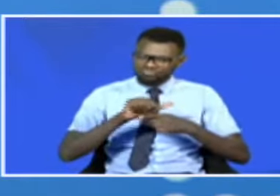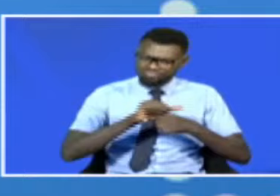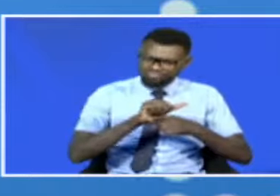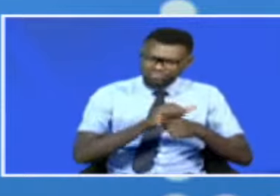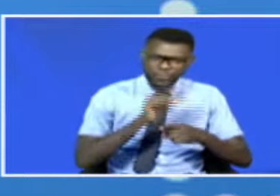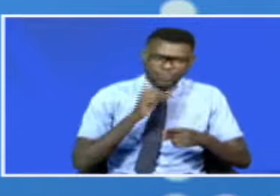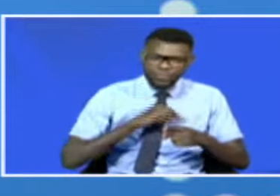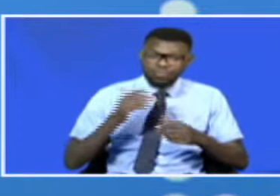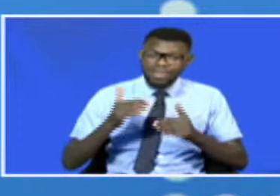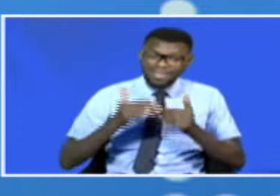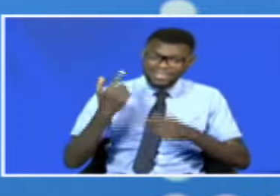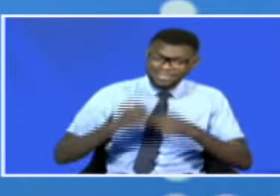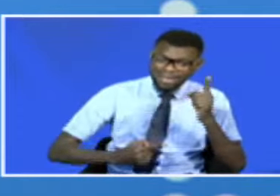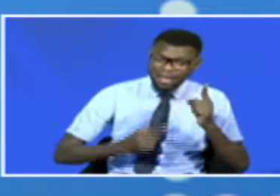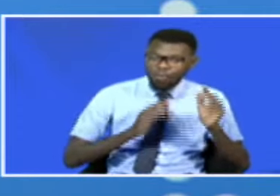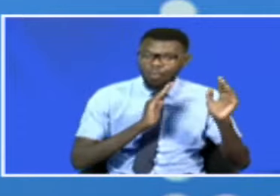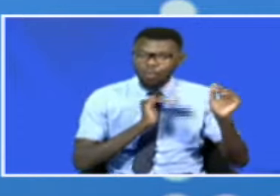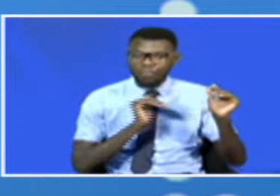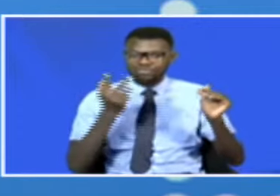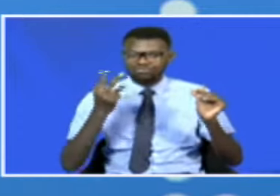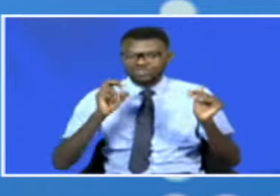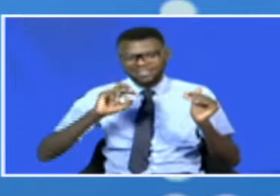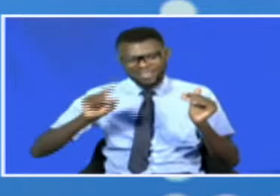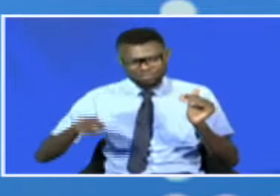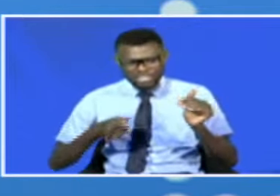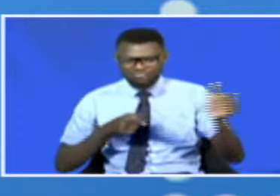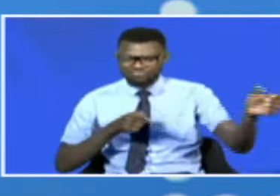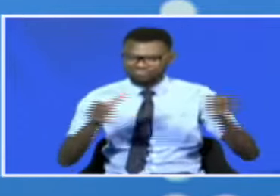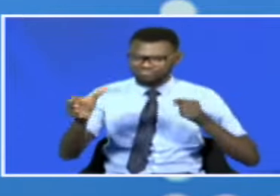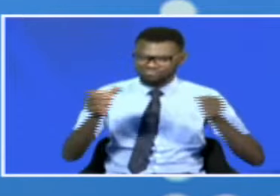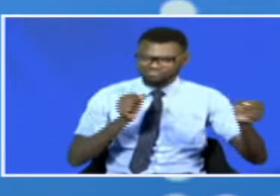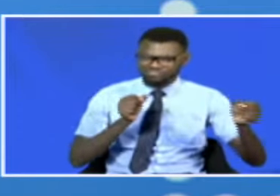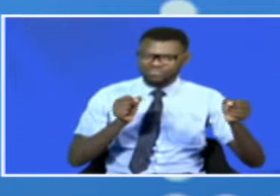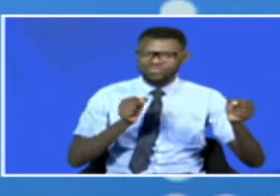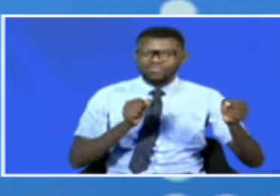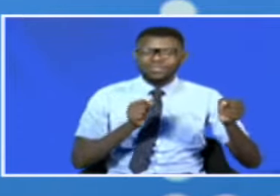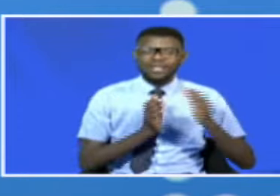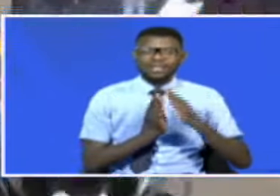20,000 next year. Ken Gashuhi with a detailed report.